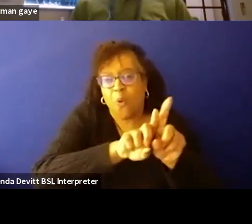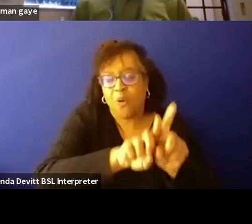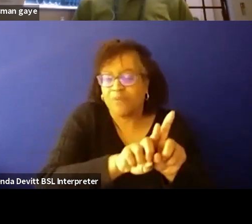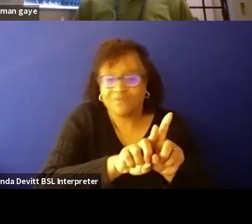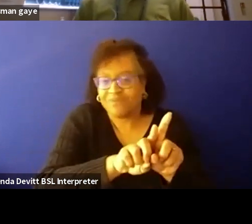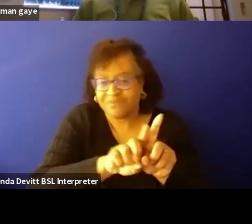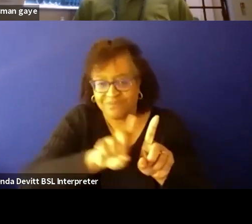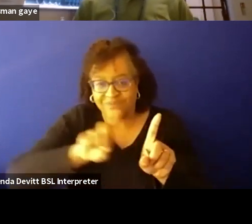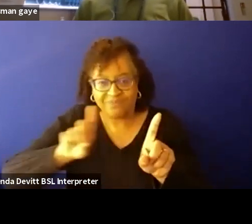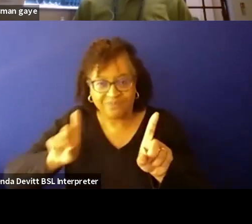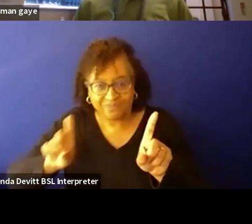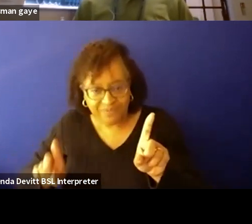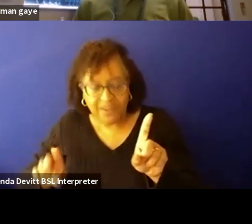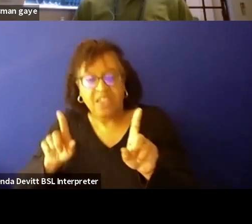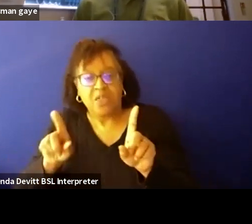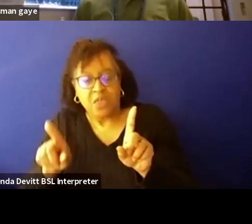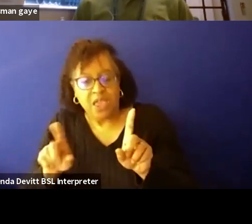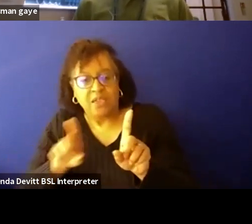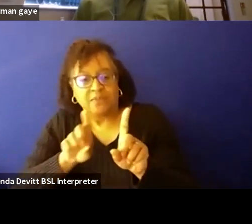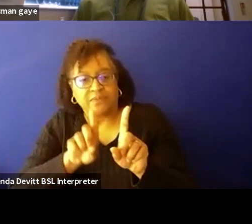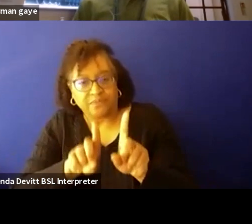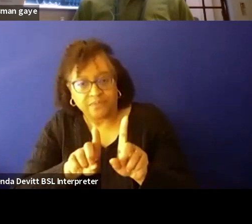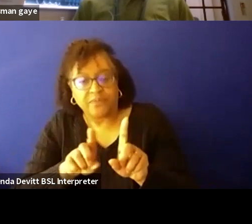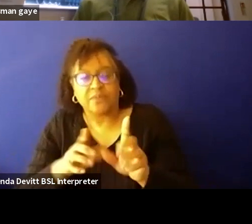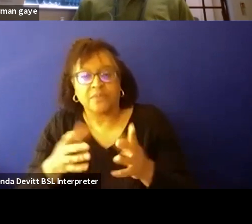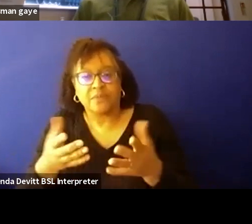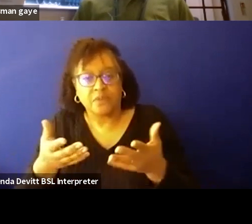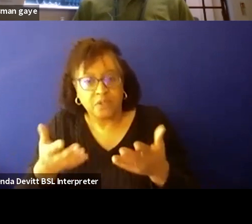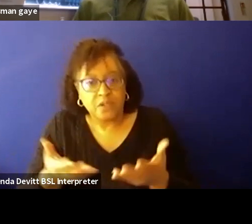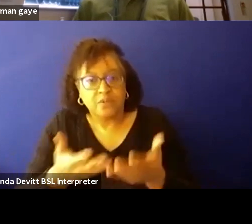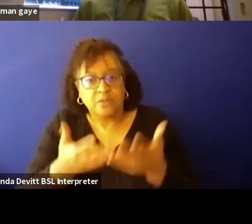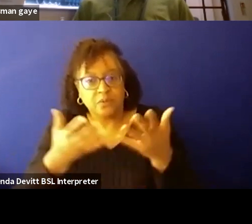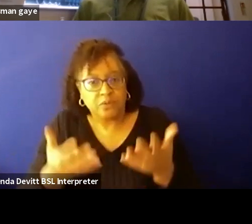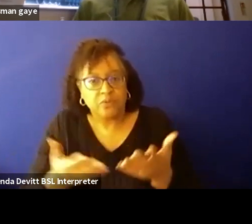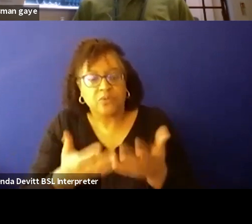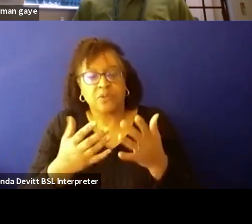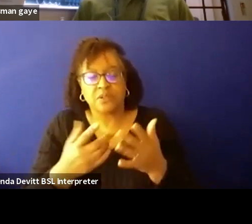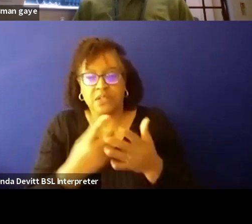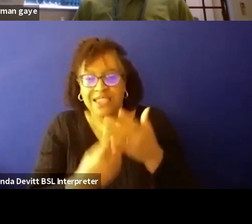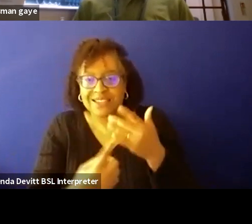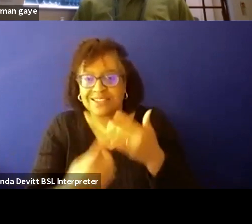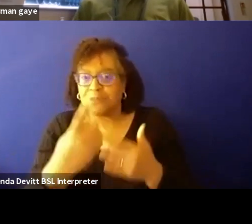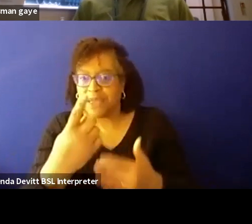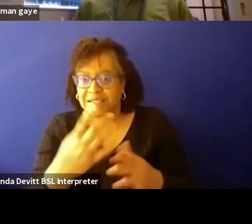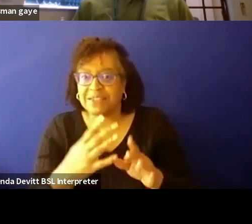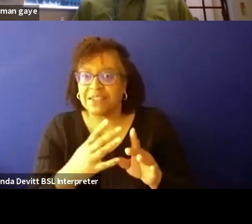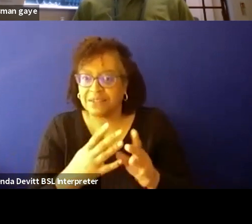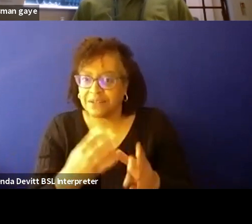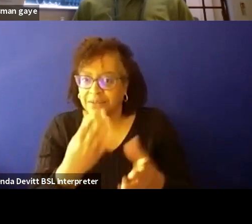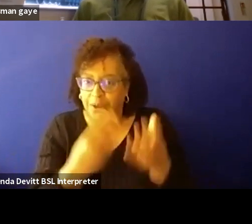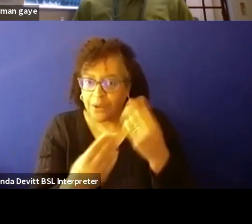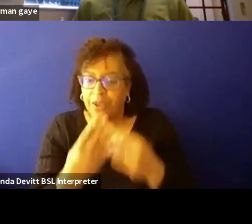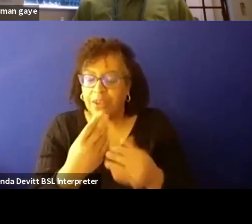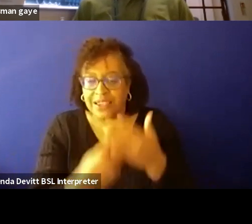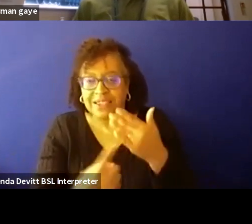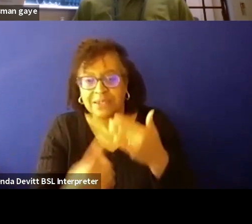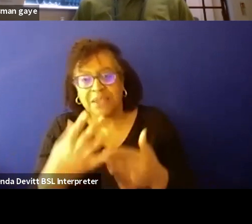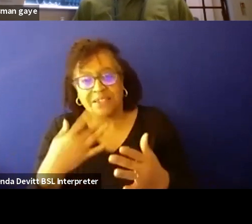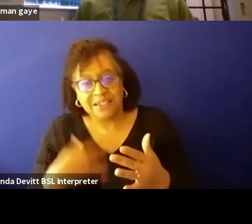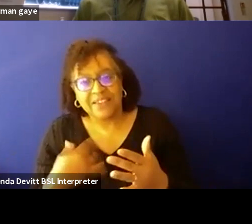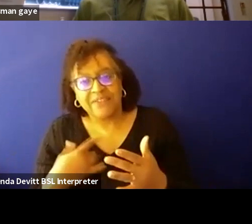know, you just put them in groups and you have a support with them and then you move on to the other level.